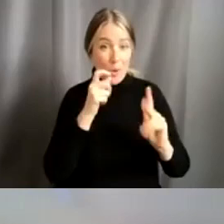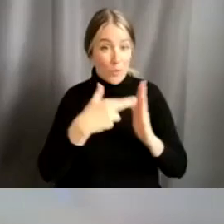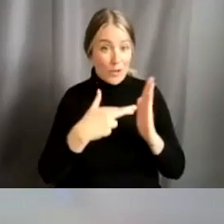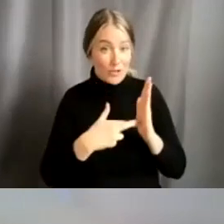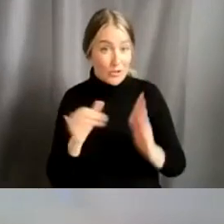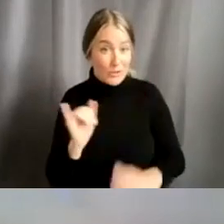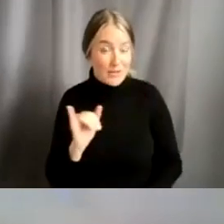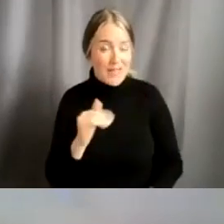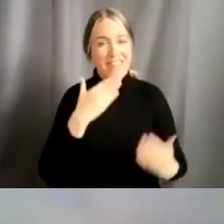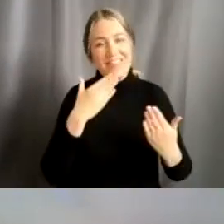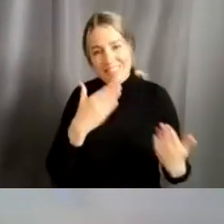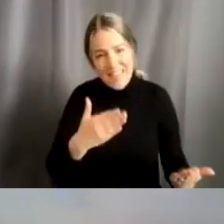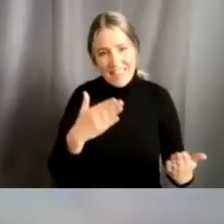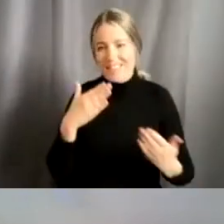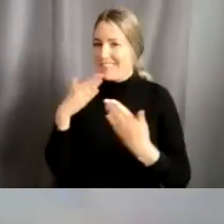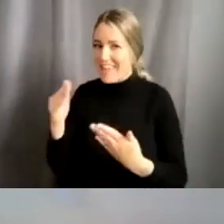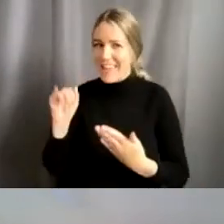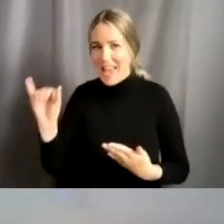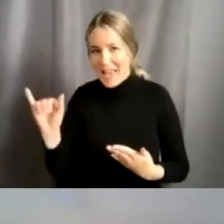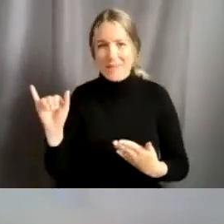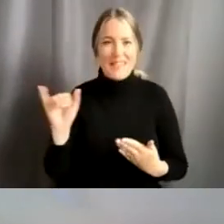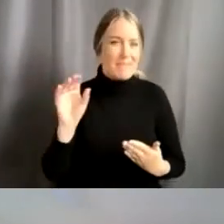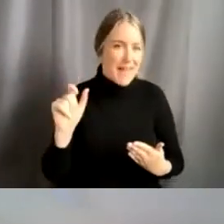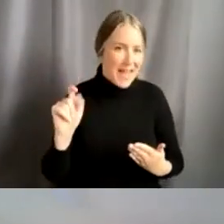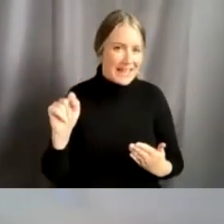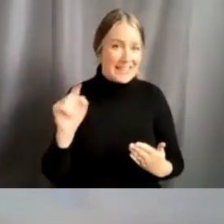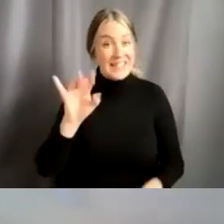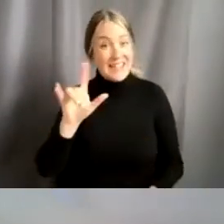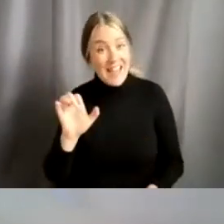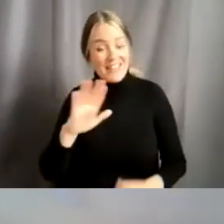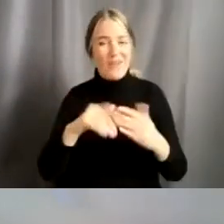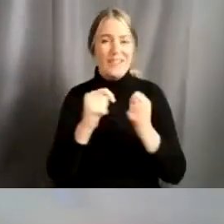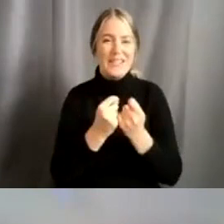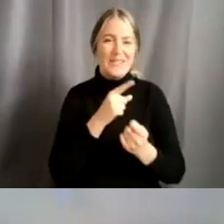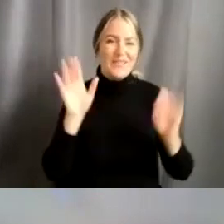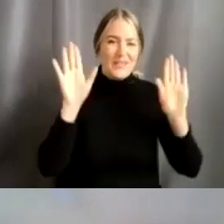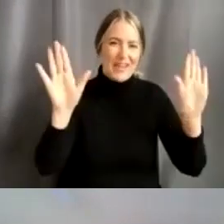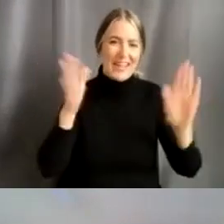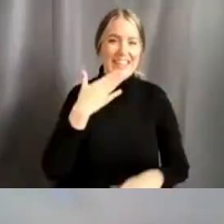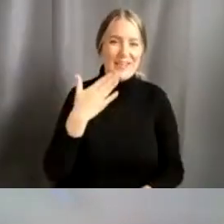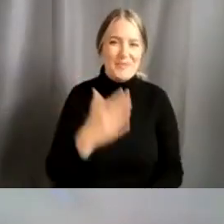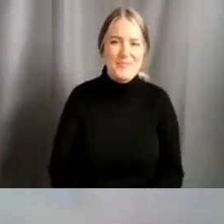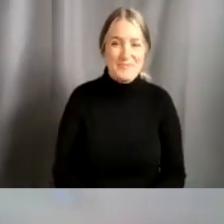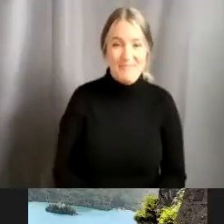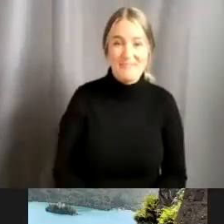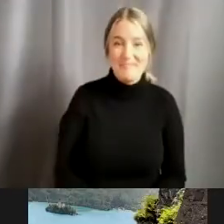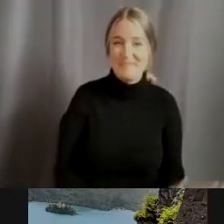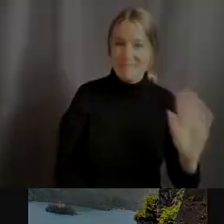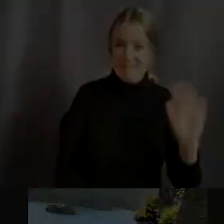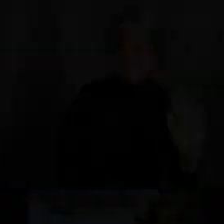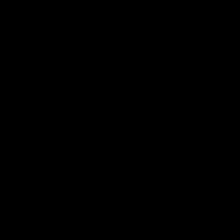you, Amy. Thank you, Matt, Danielle, the whole team, everybody. You're great. Thanks. Thanks. Thank you.